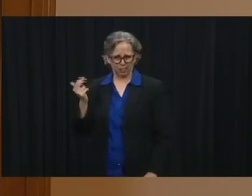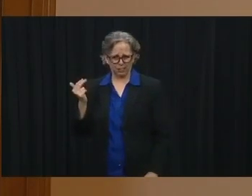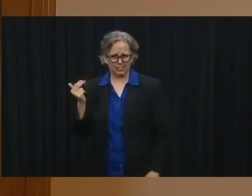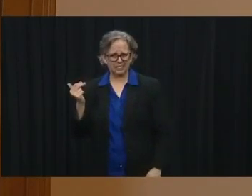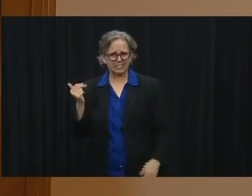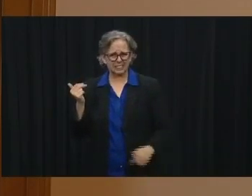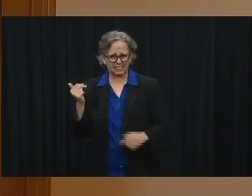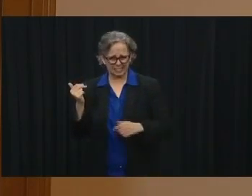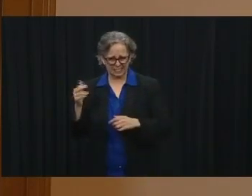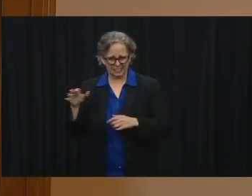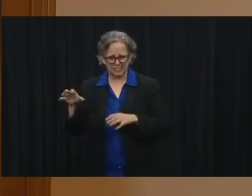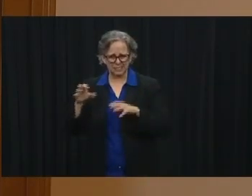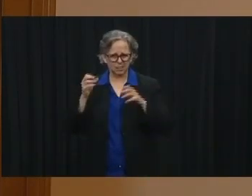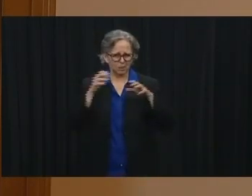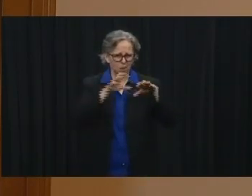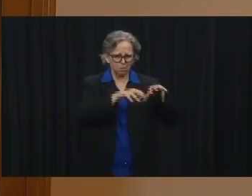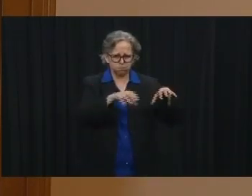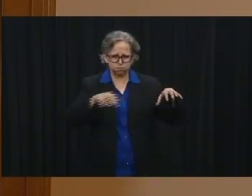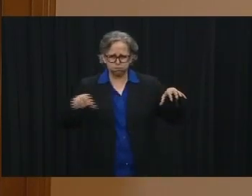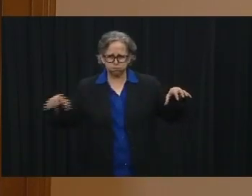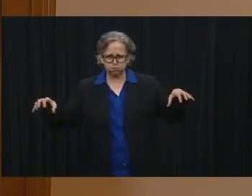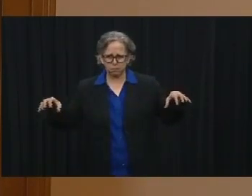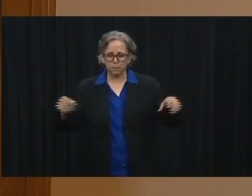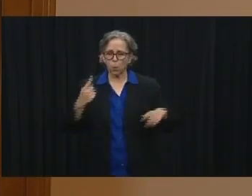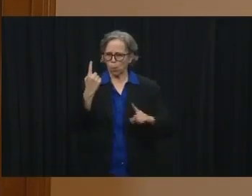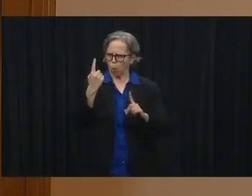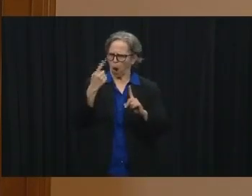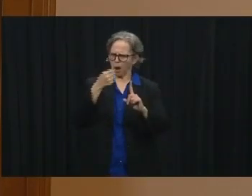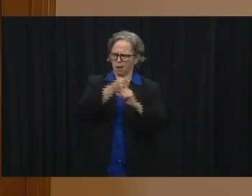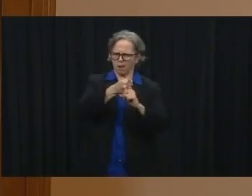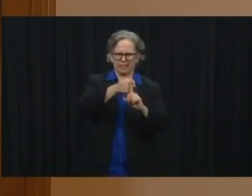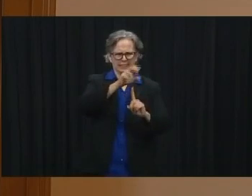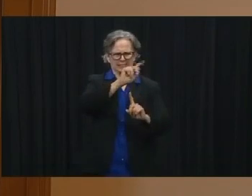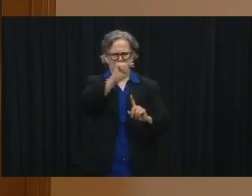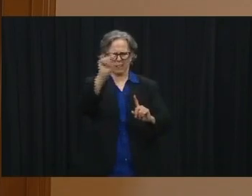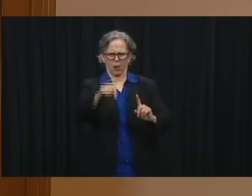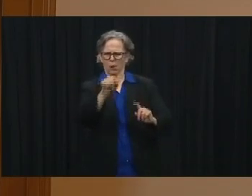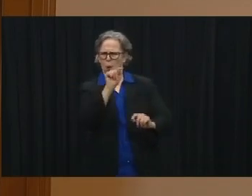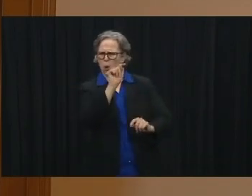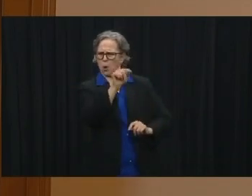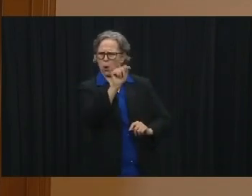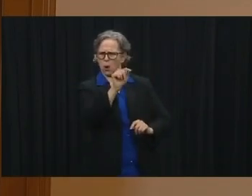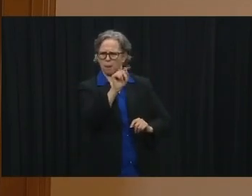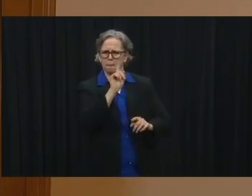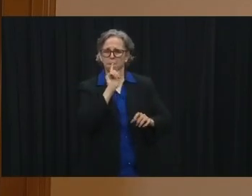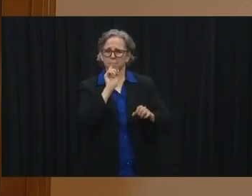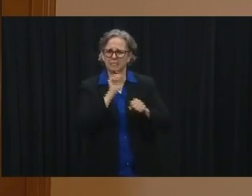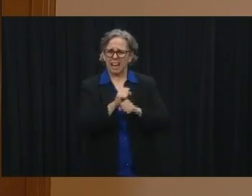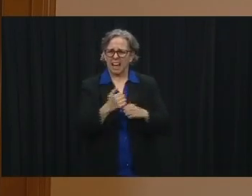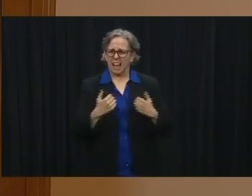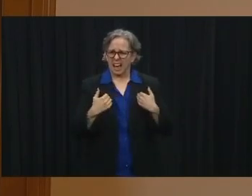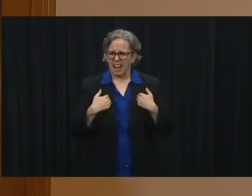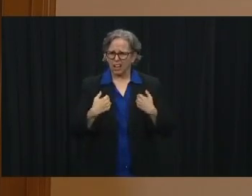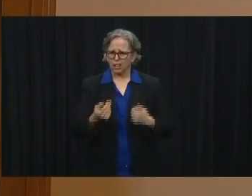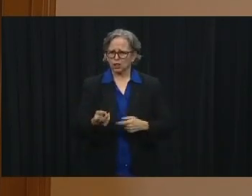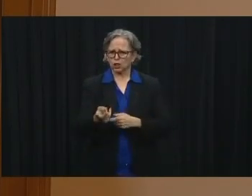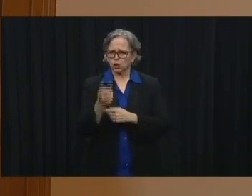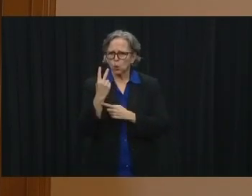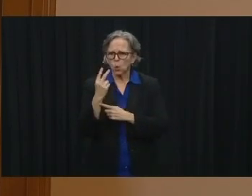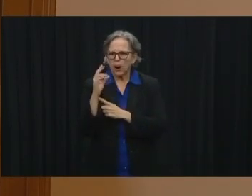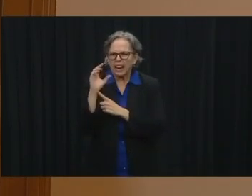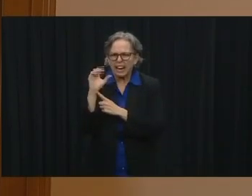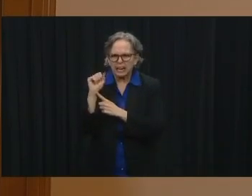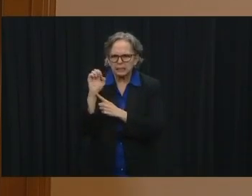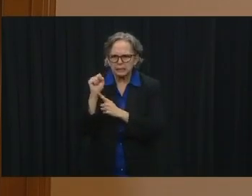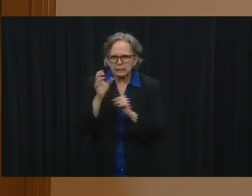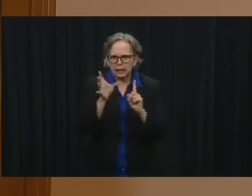area, and they'll be sharing more with you through the media, actually had 2 cases, and much of their health department is now